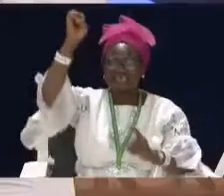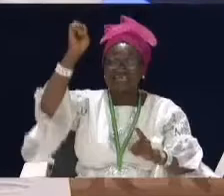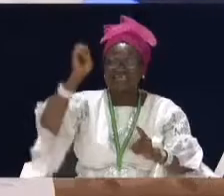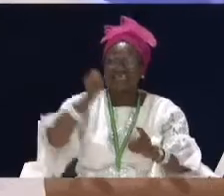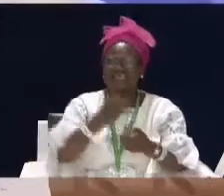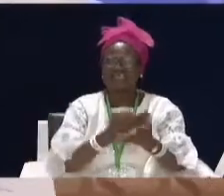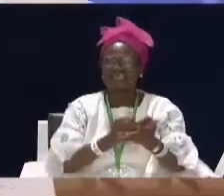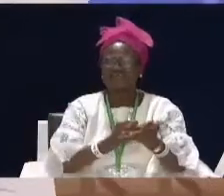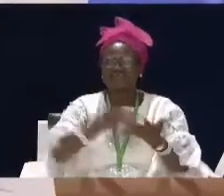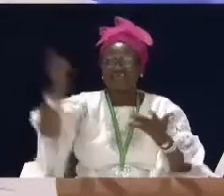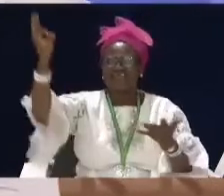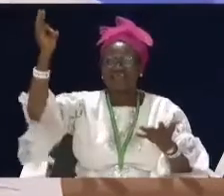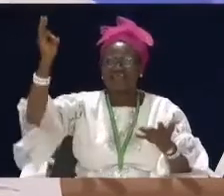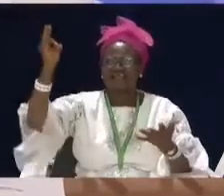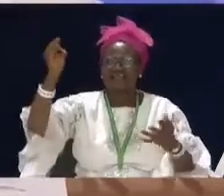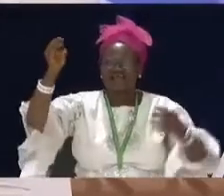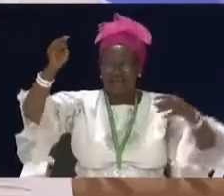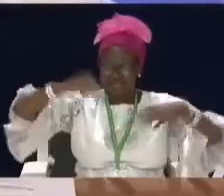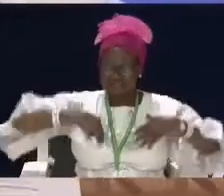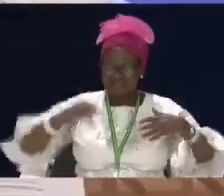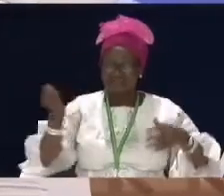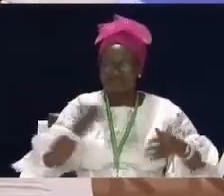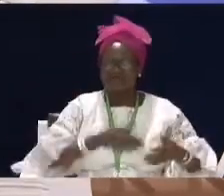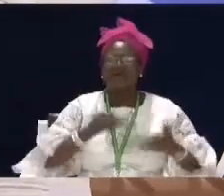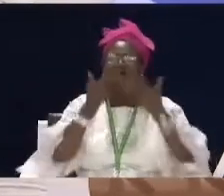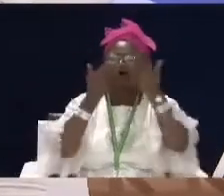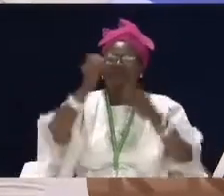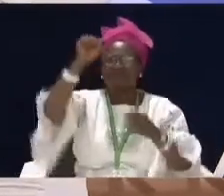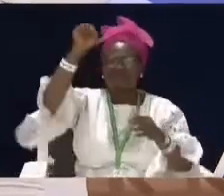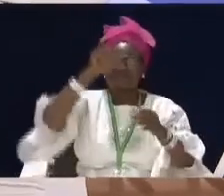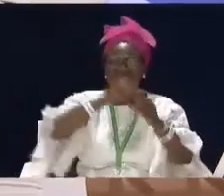Accept our thanks in Jesus' name.